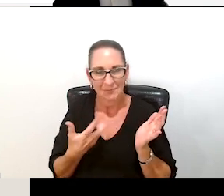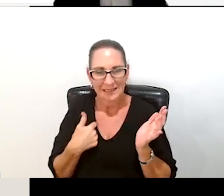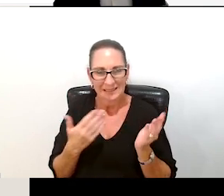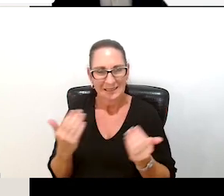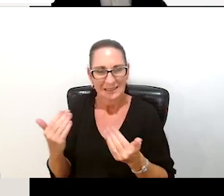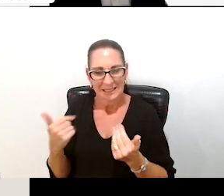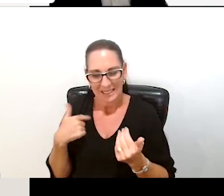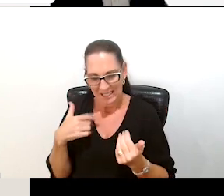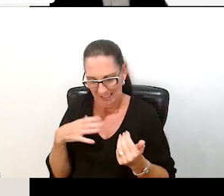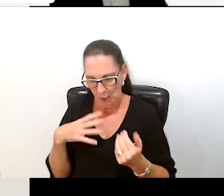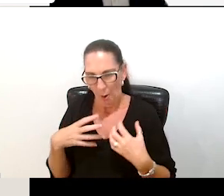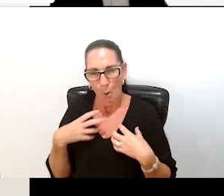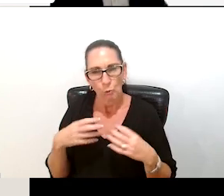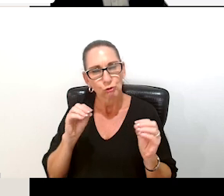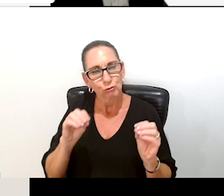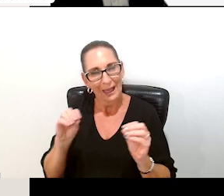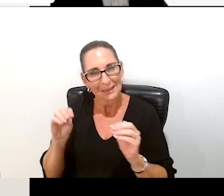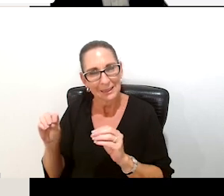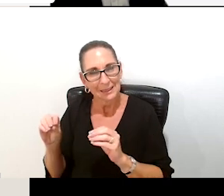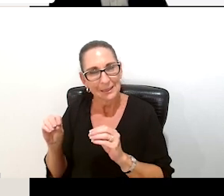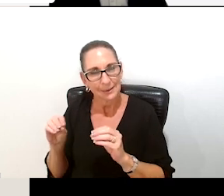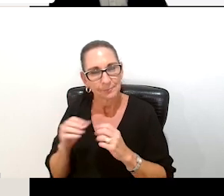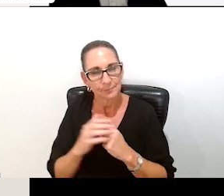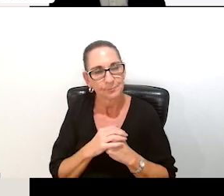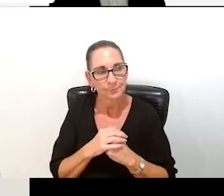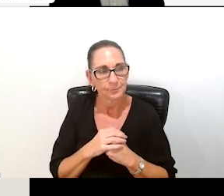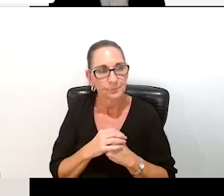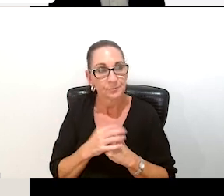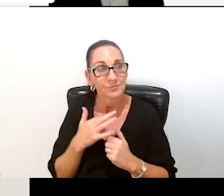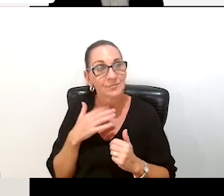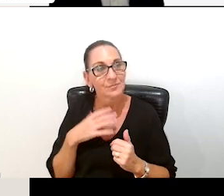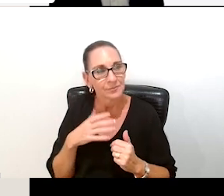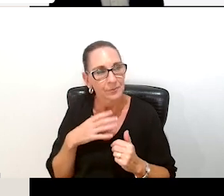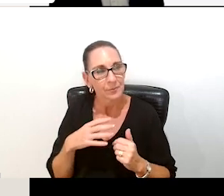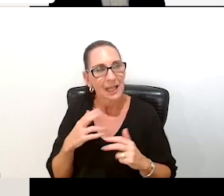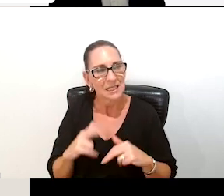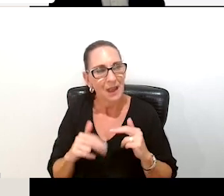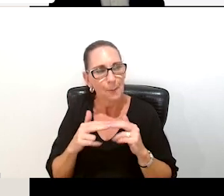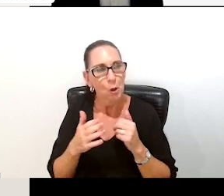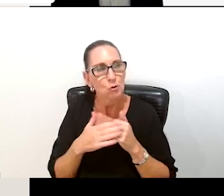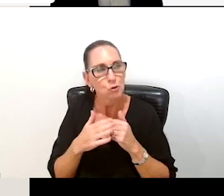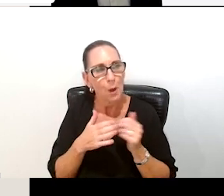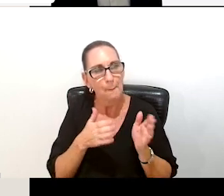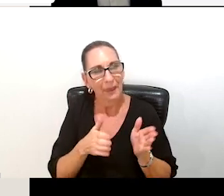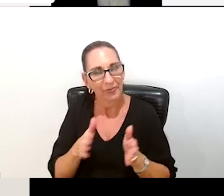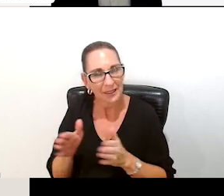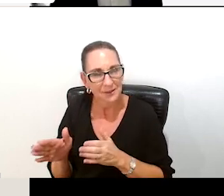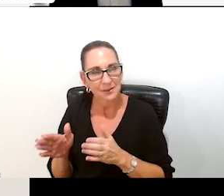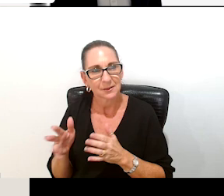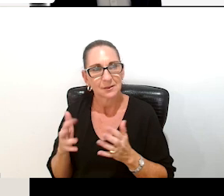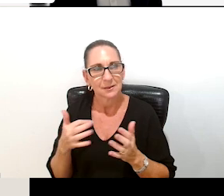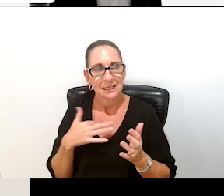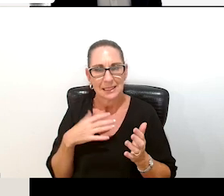need to train more people in these sort of methods. We need to develop new methods, and we need to understand